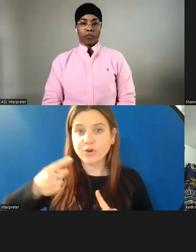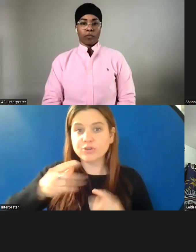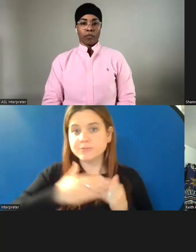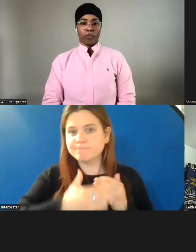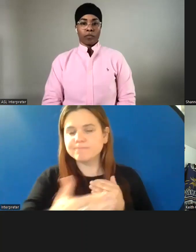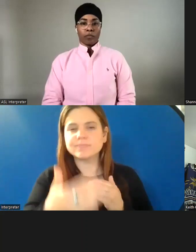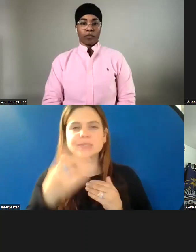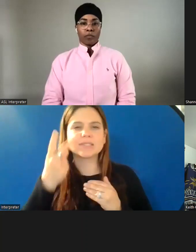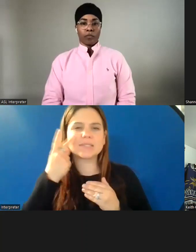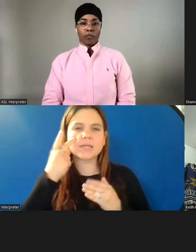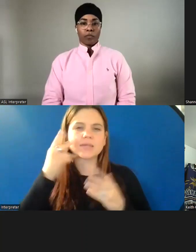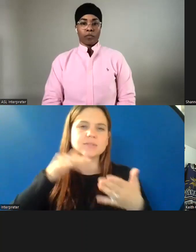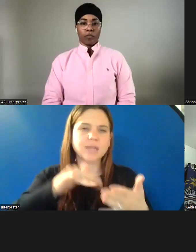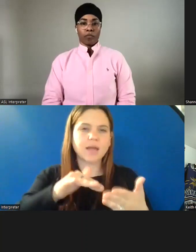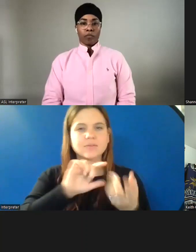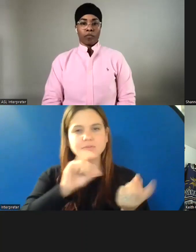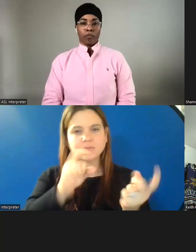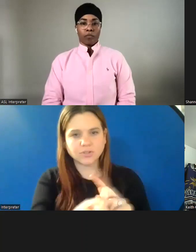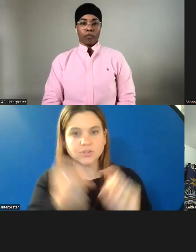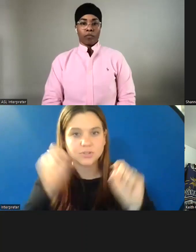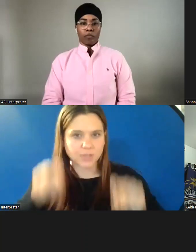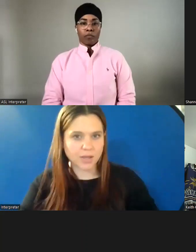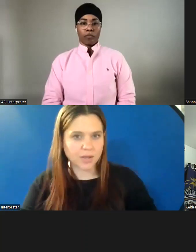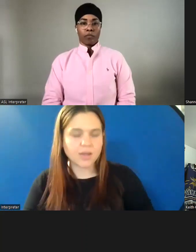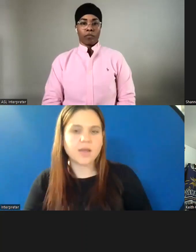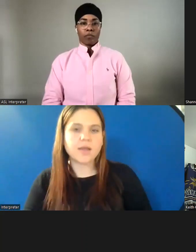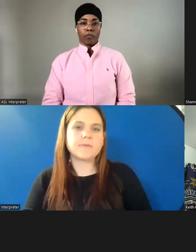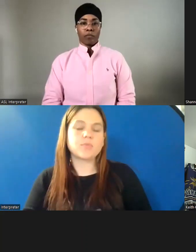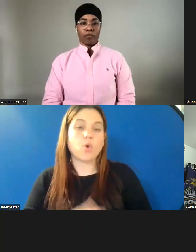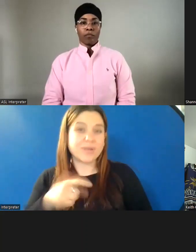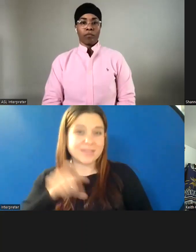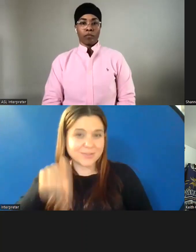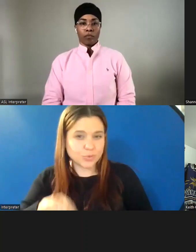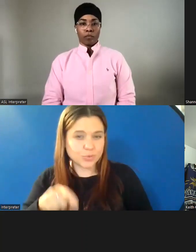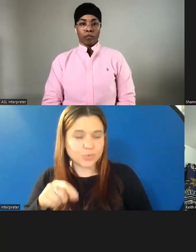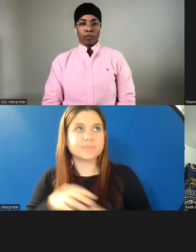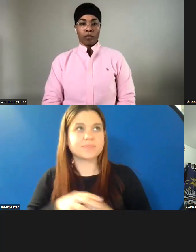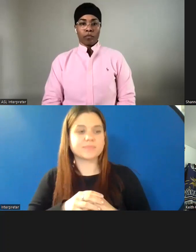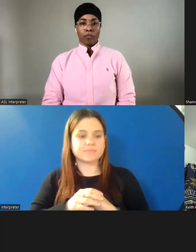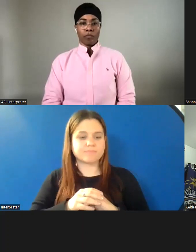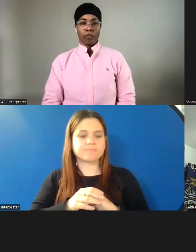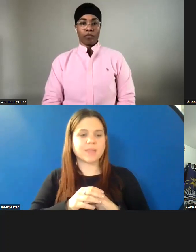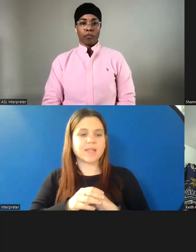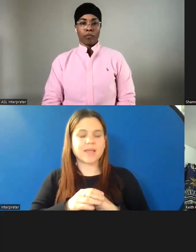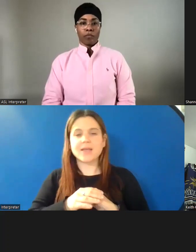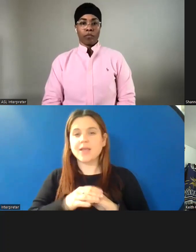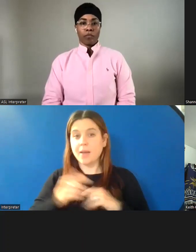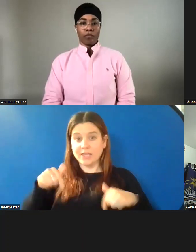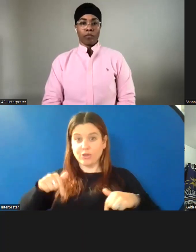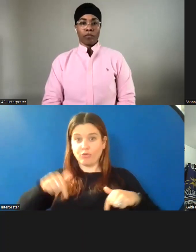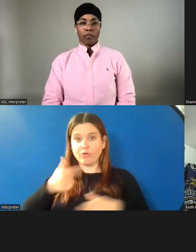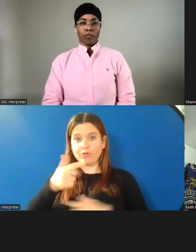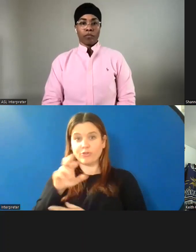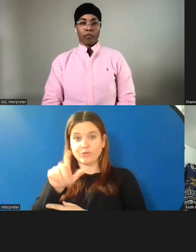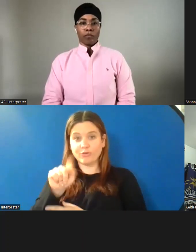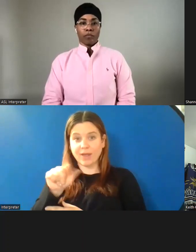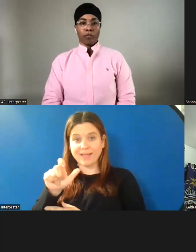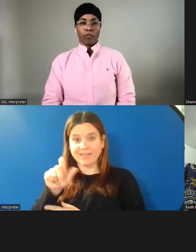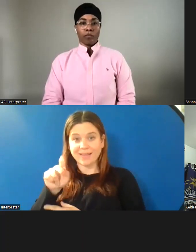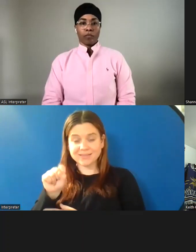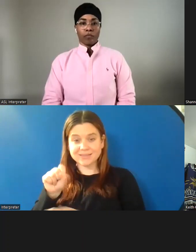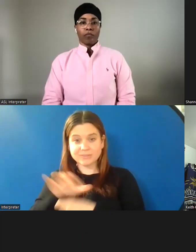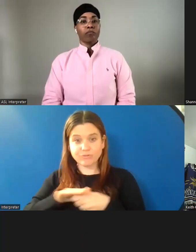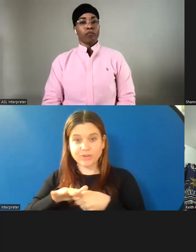changes and really look at, you know, do what we see here in the Great Lakes, does it sort of comport with what they see out there? I